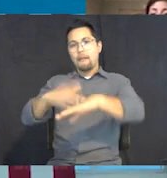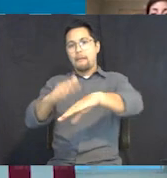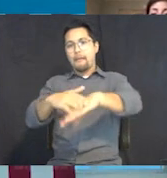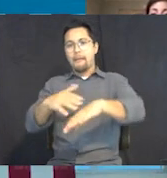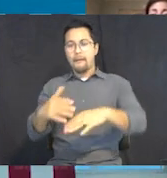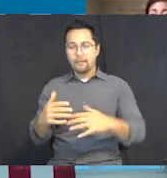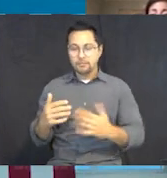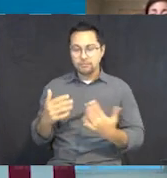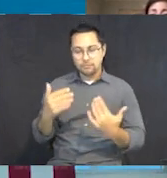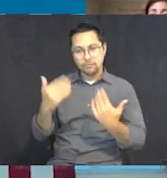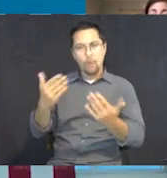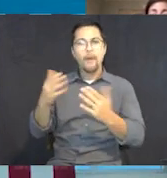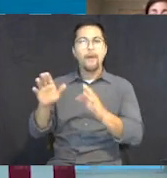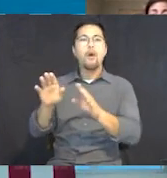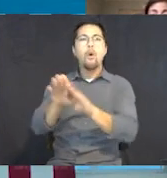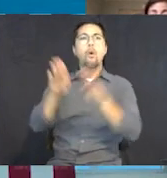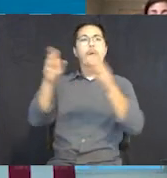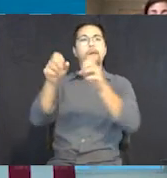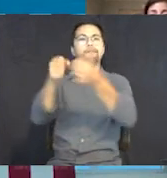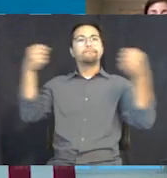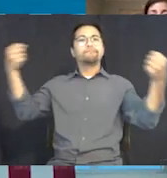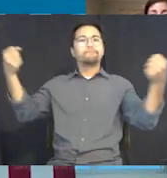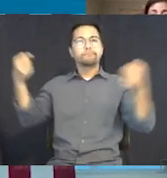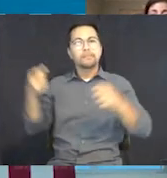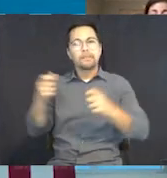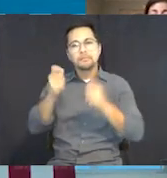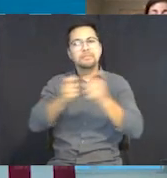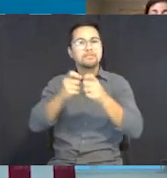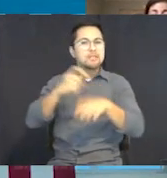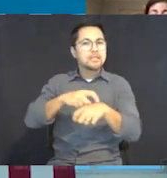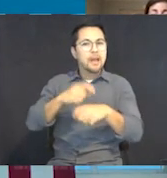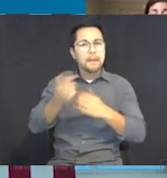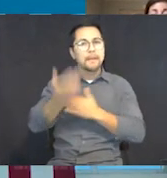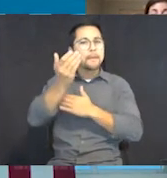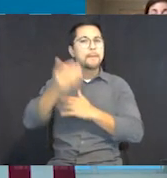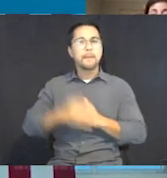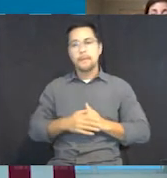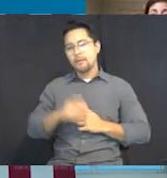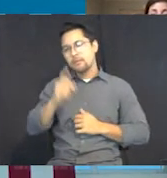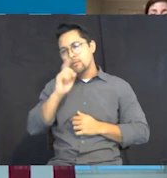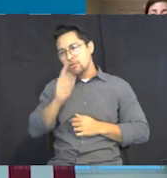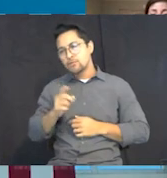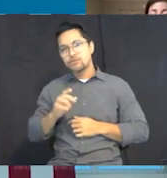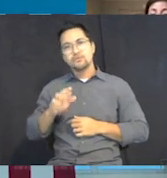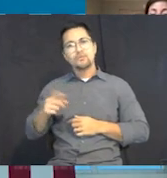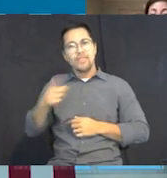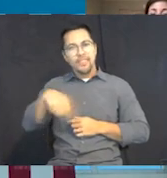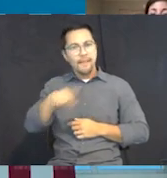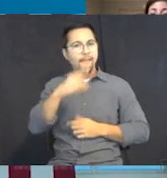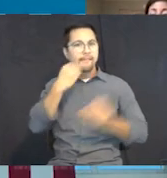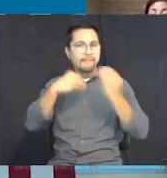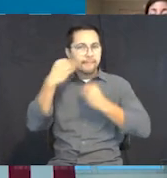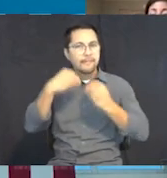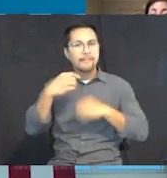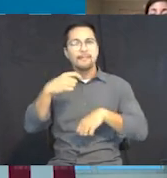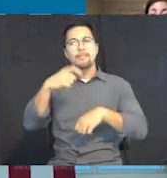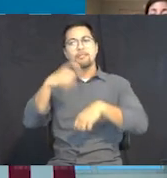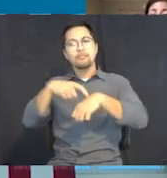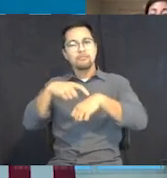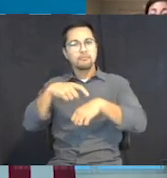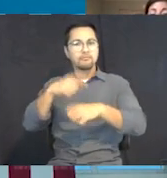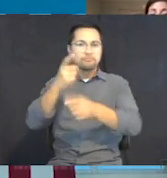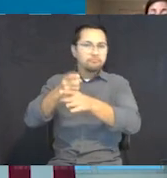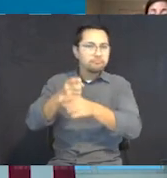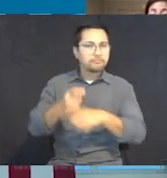So I just want to share this quote. I had the opportunity to interview this young man's mom,